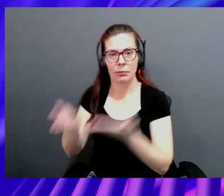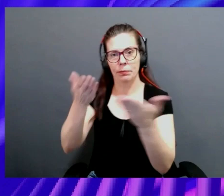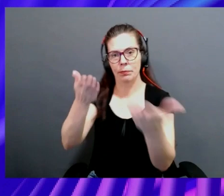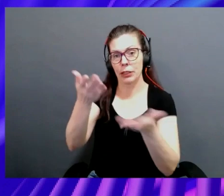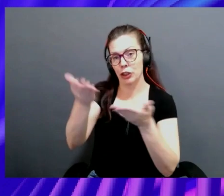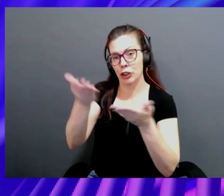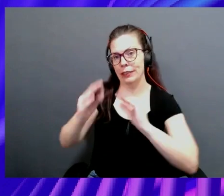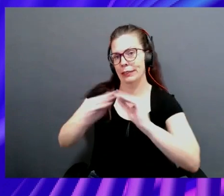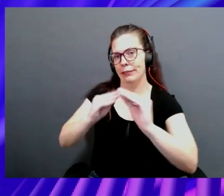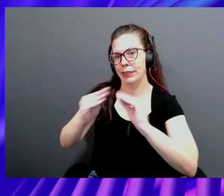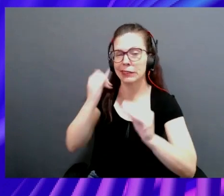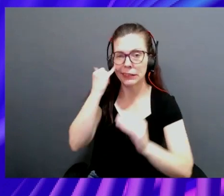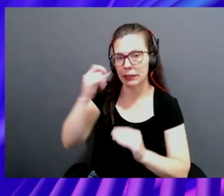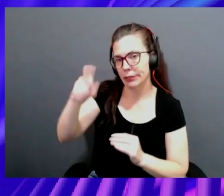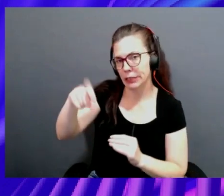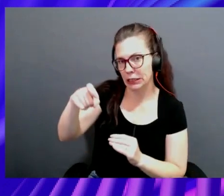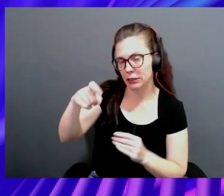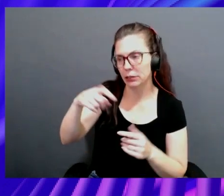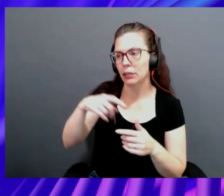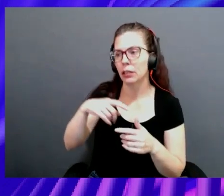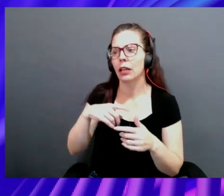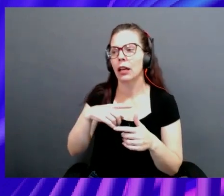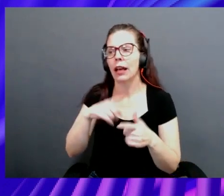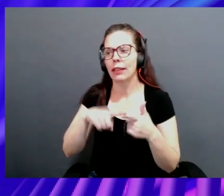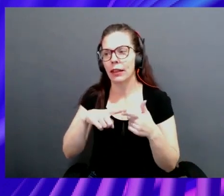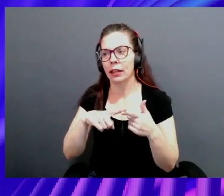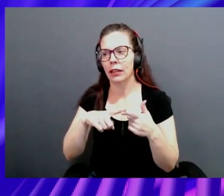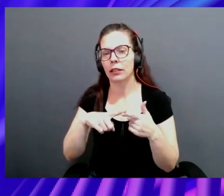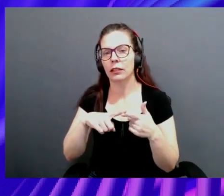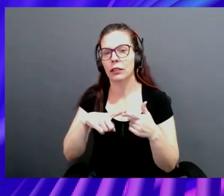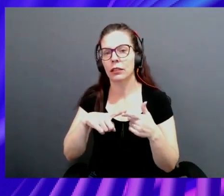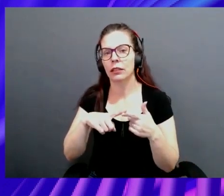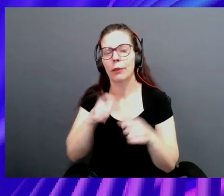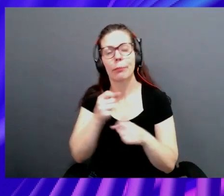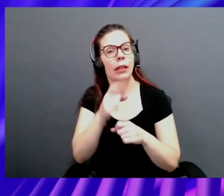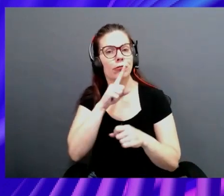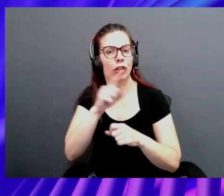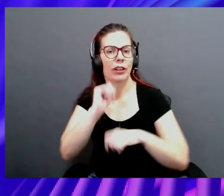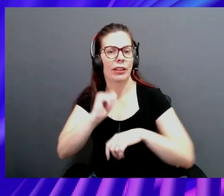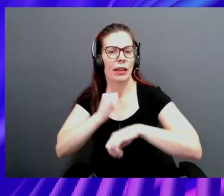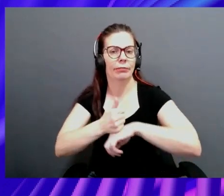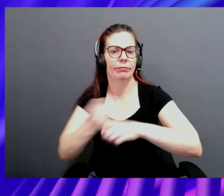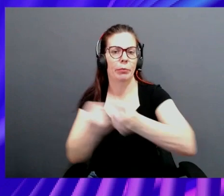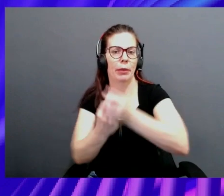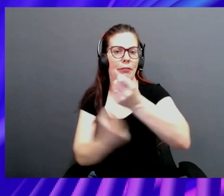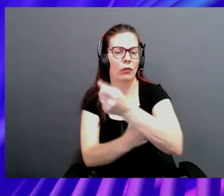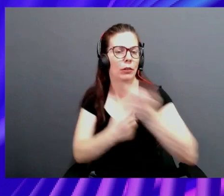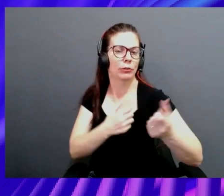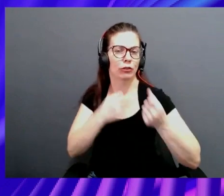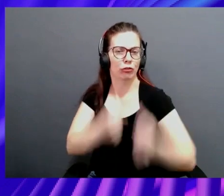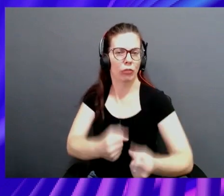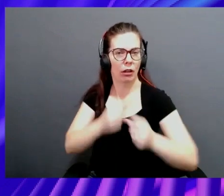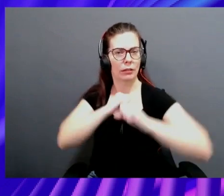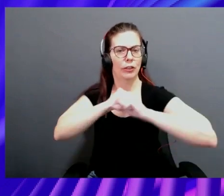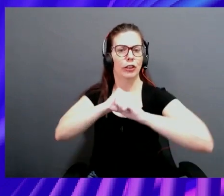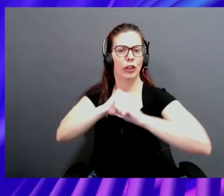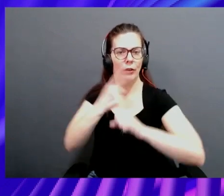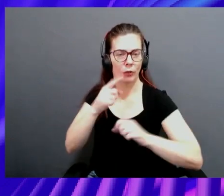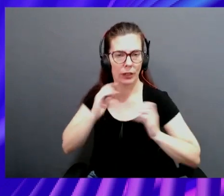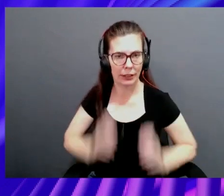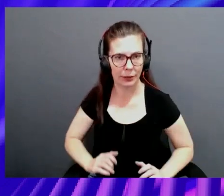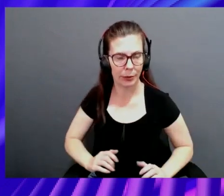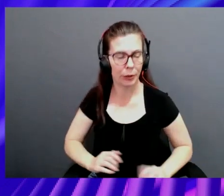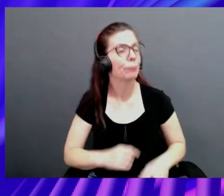needed, and ultimately making the platform stronger and more secure for the customers. Right, and we acknowledge that